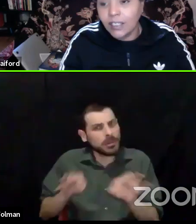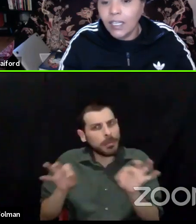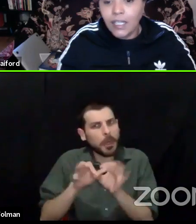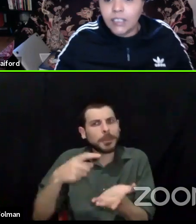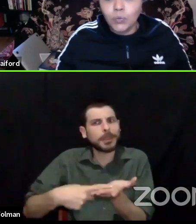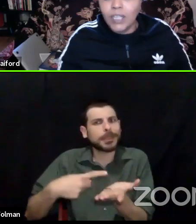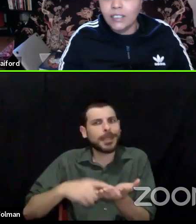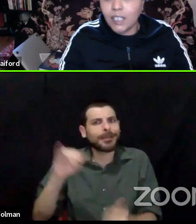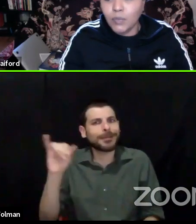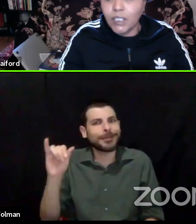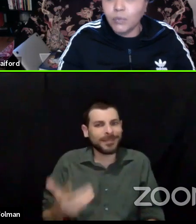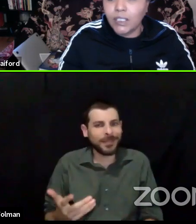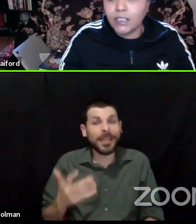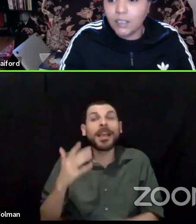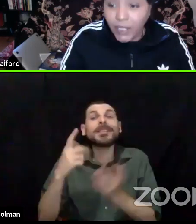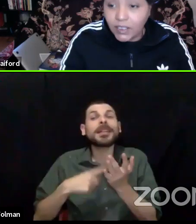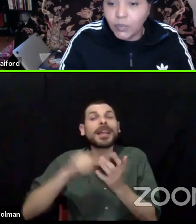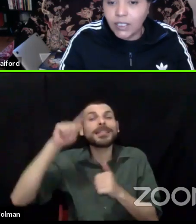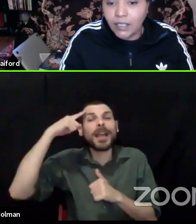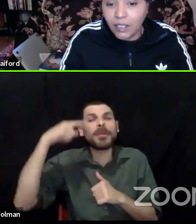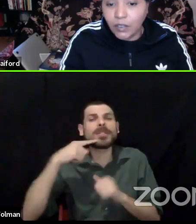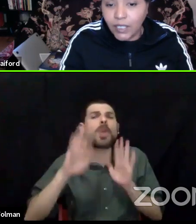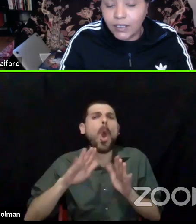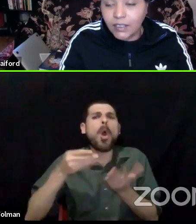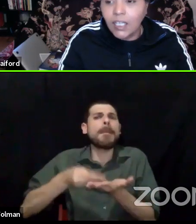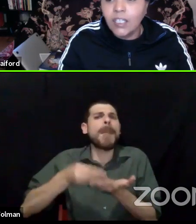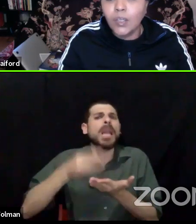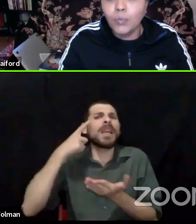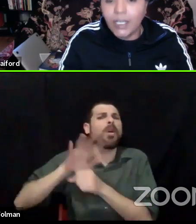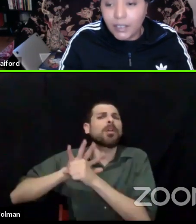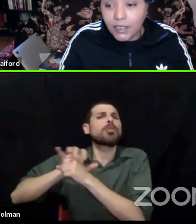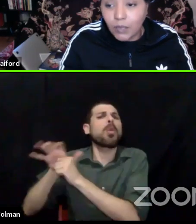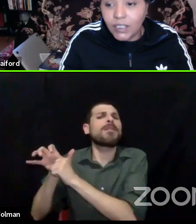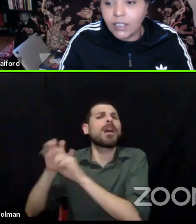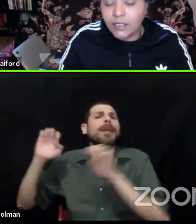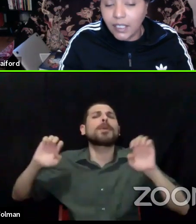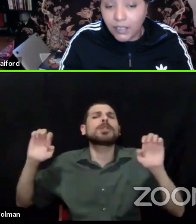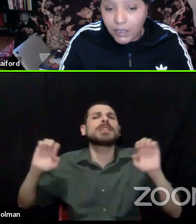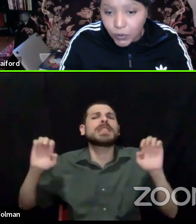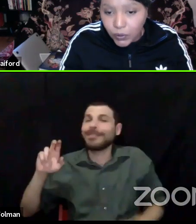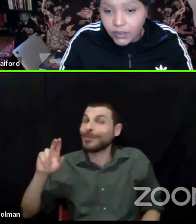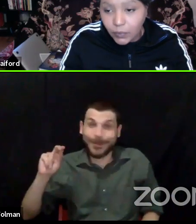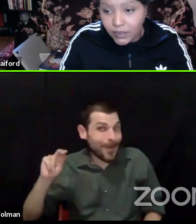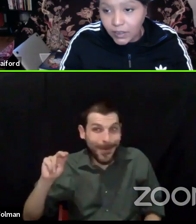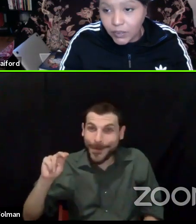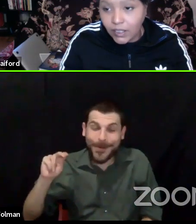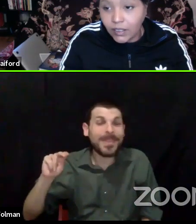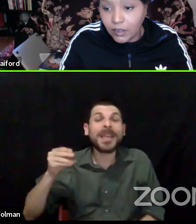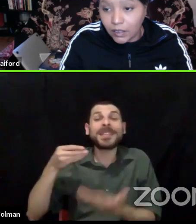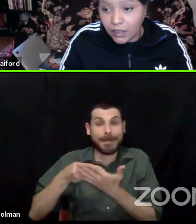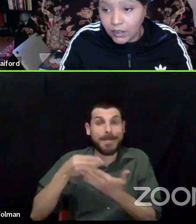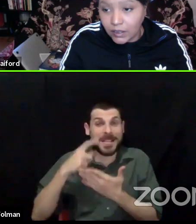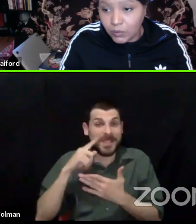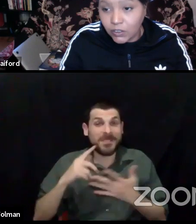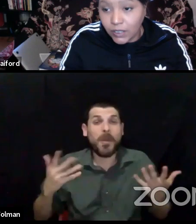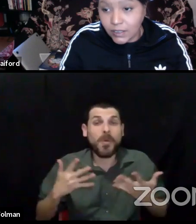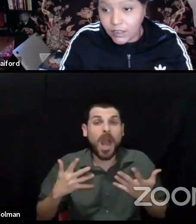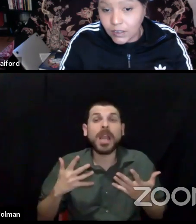that this money is coming in because of the pandemic and the health crisis. The money is coming in because they can exploit the pandemic